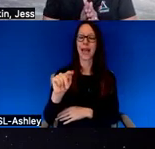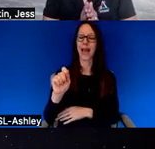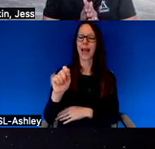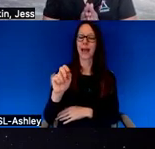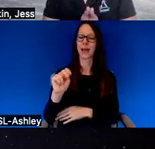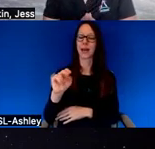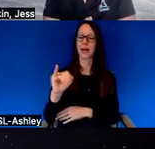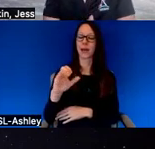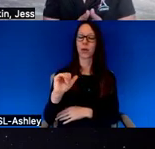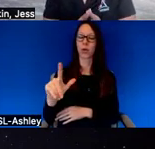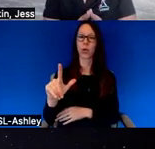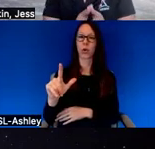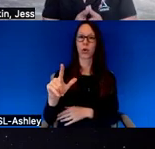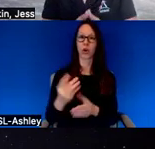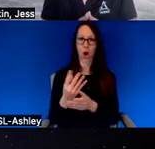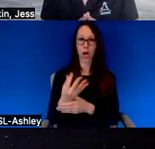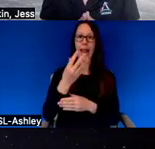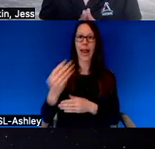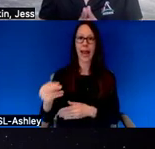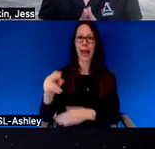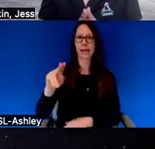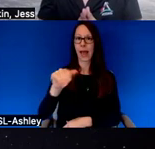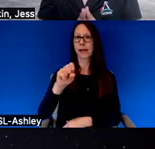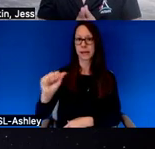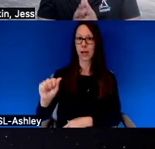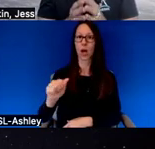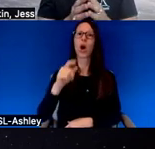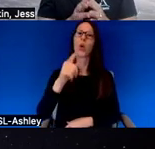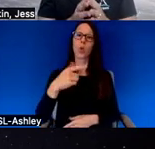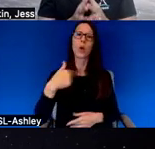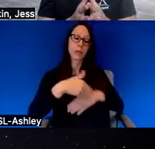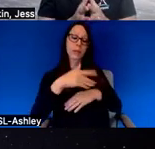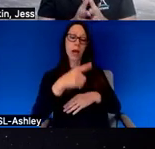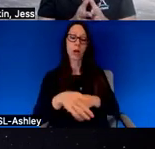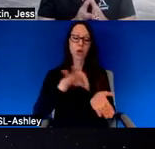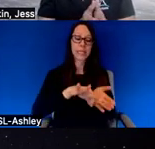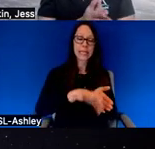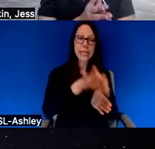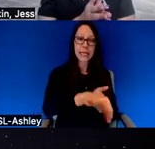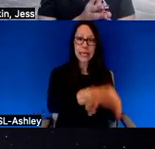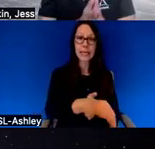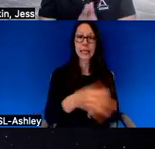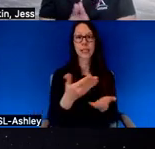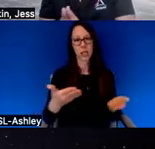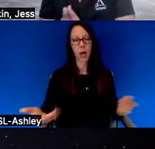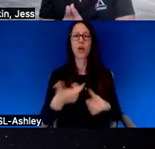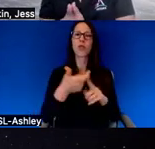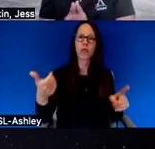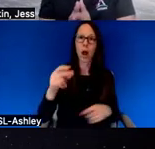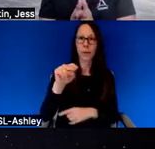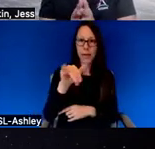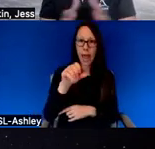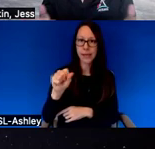here is actually get seeds and supplies from NASA and grow them in varying